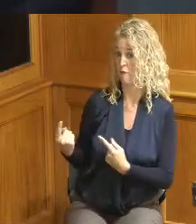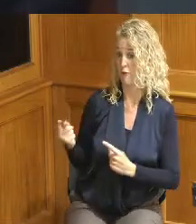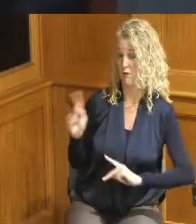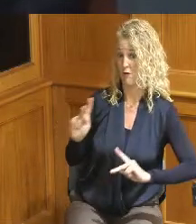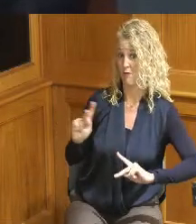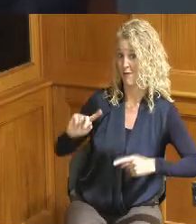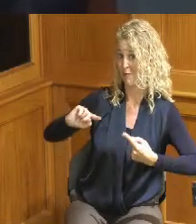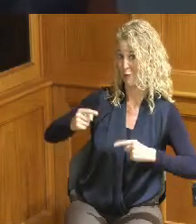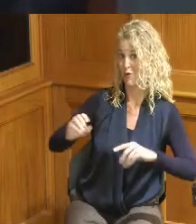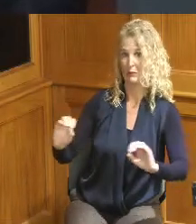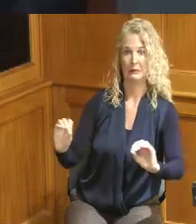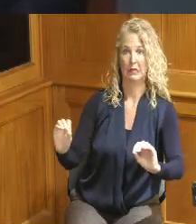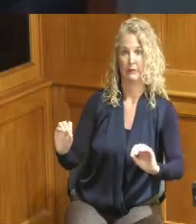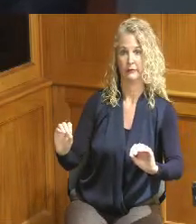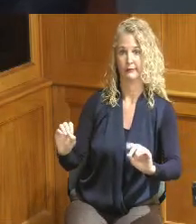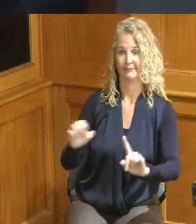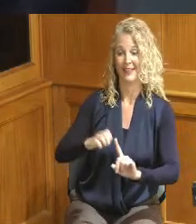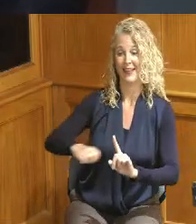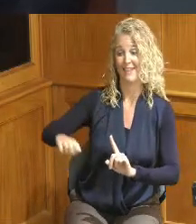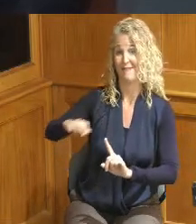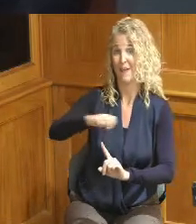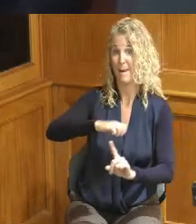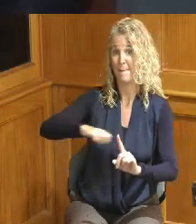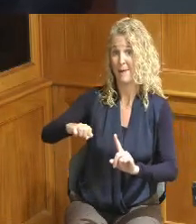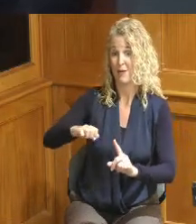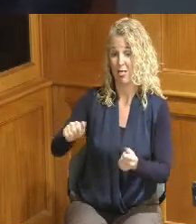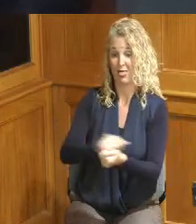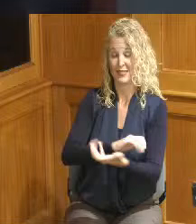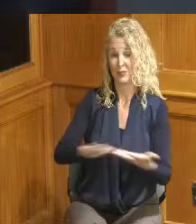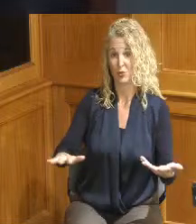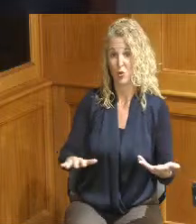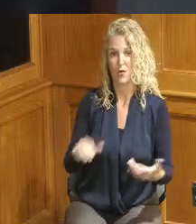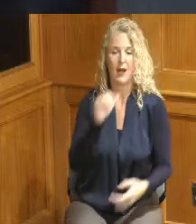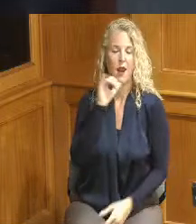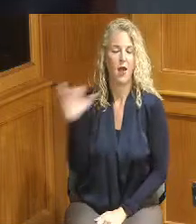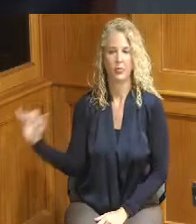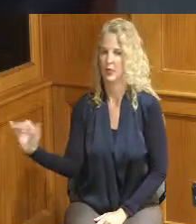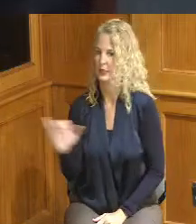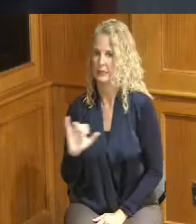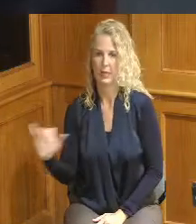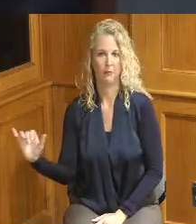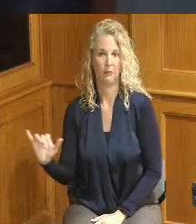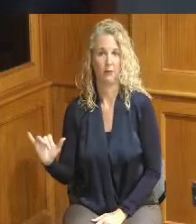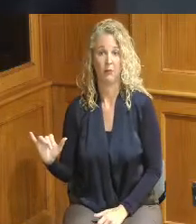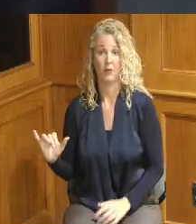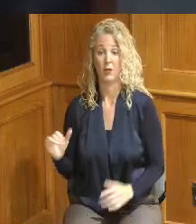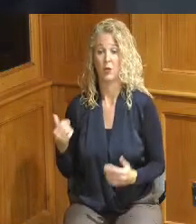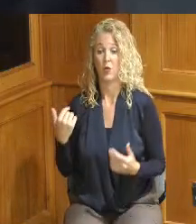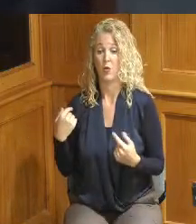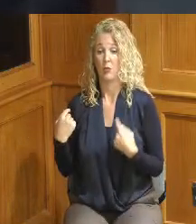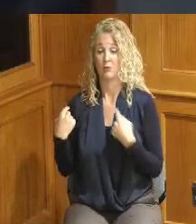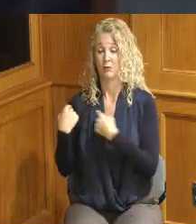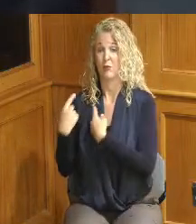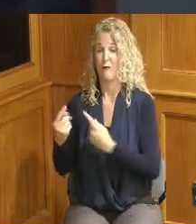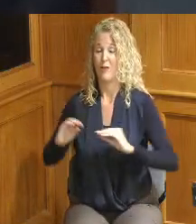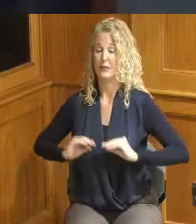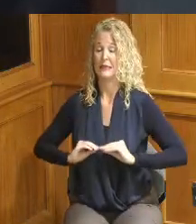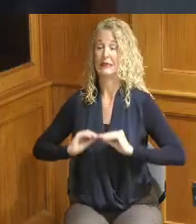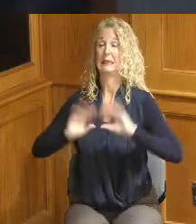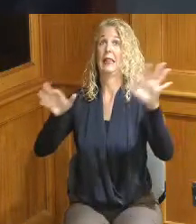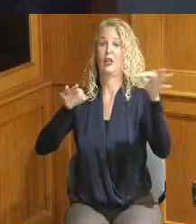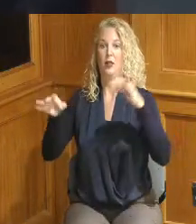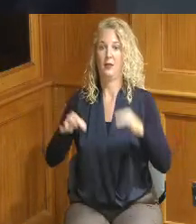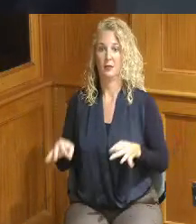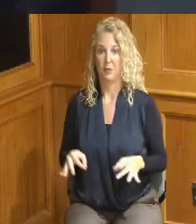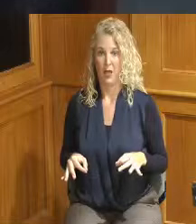the length of the environmental damage you had in East Palestine, we didn't have here. And so we wanted to make sure that was clear, not only to the public, but also to any